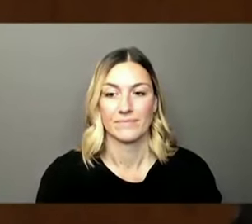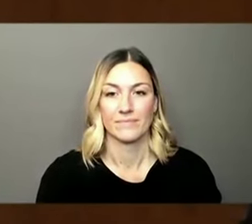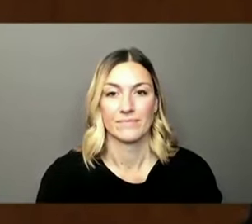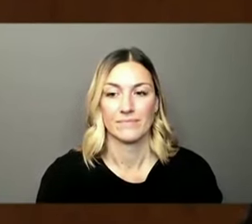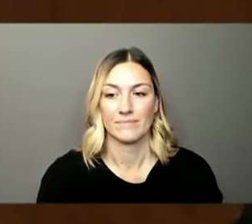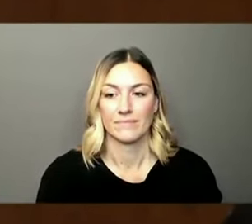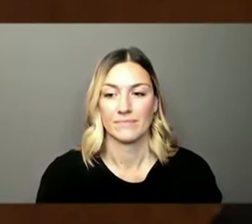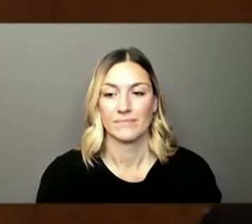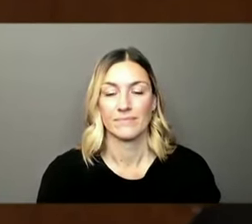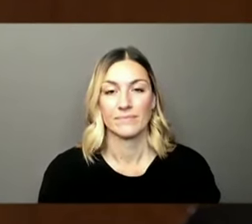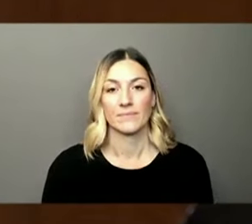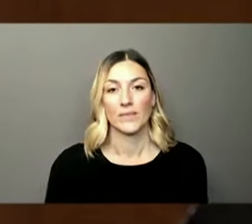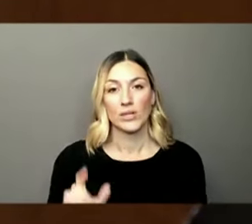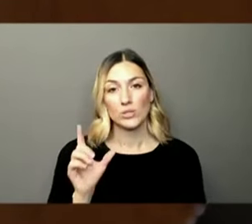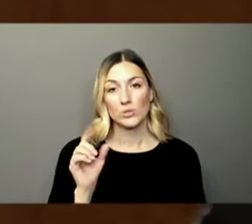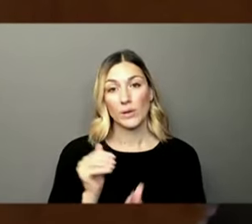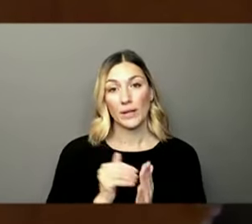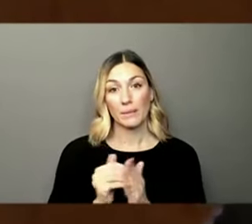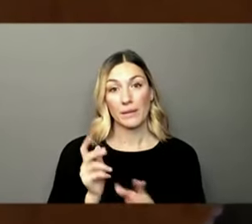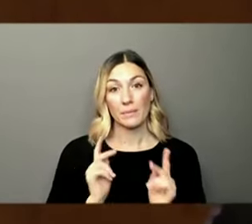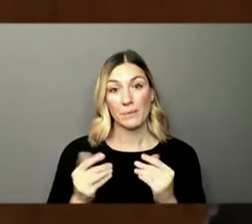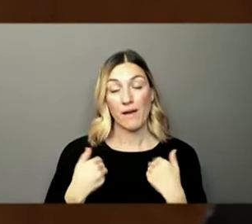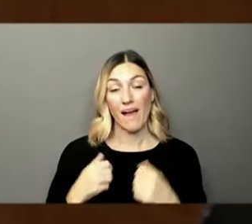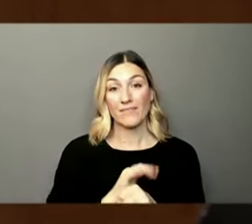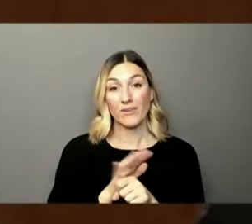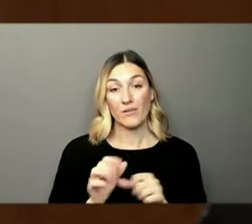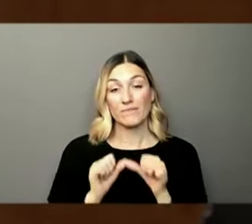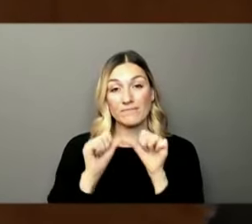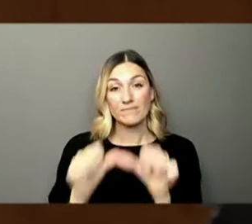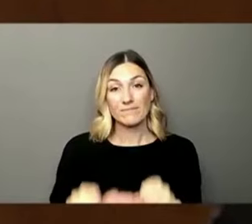million individuals in the U.S. have long COVID, they can't be